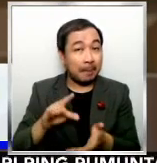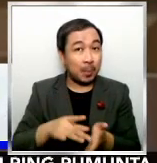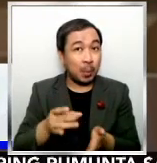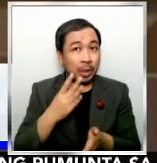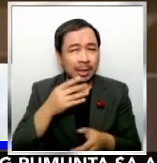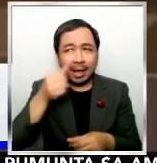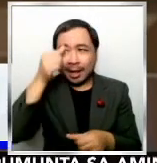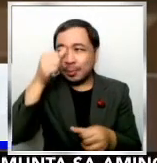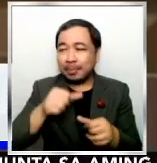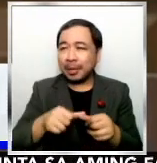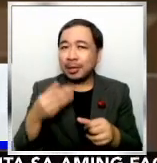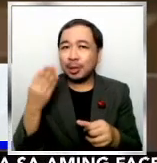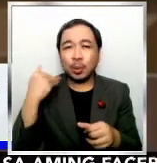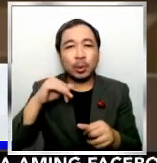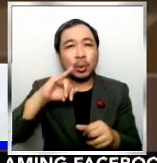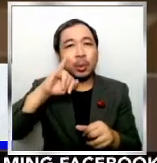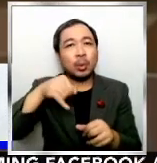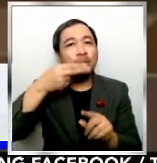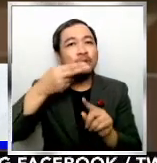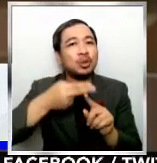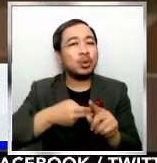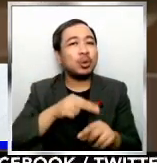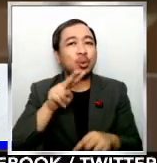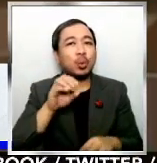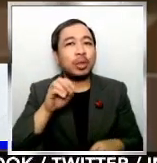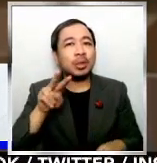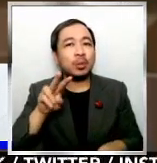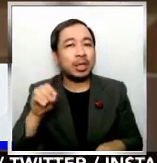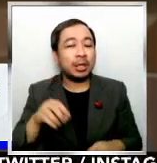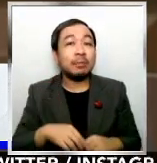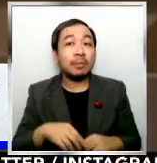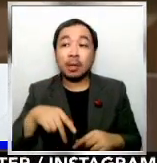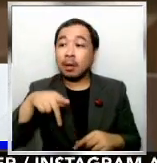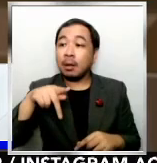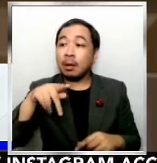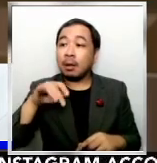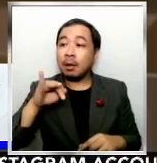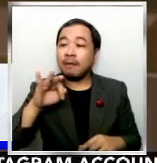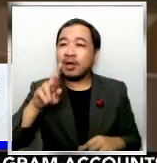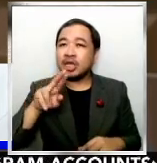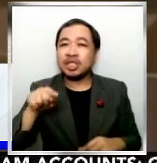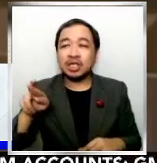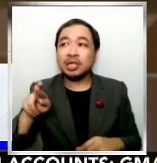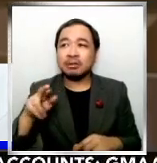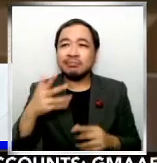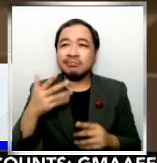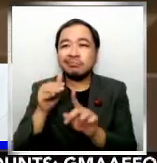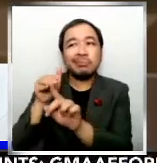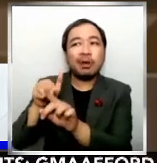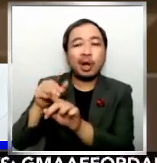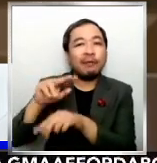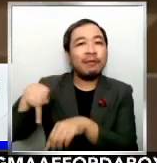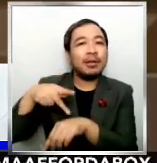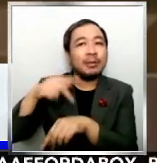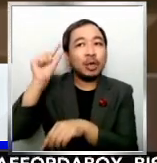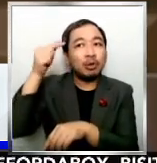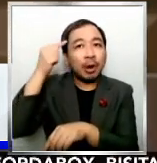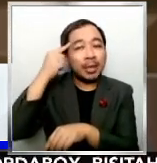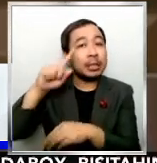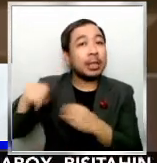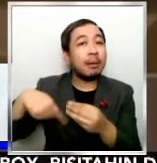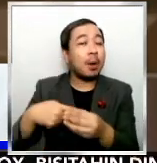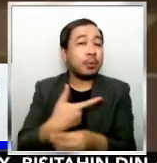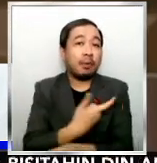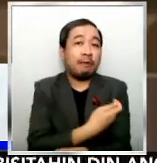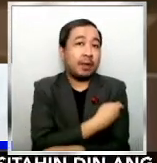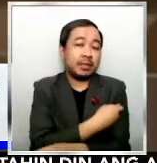2020, Pfizer had reached out to our government relative to the vaccines, but I understand that